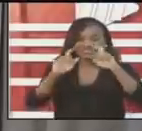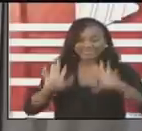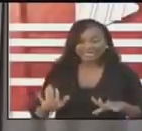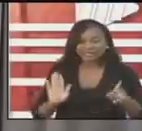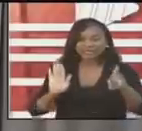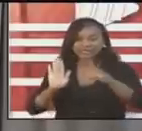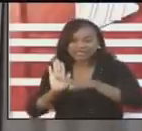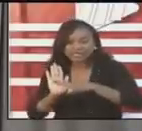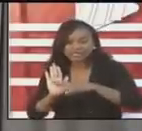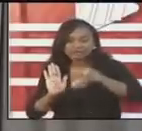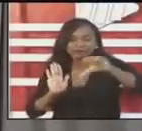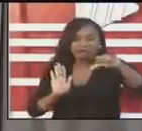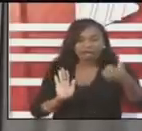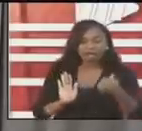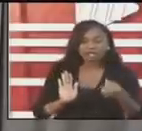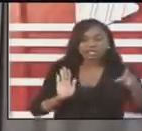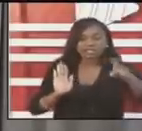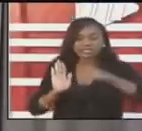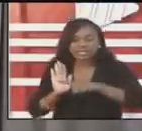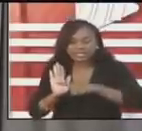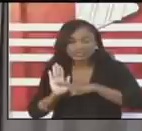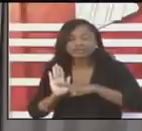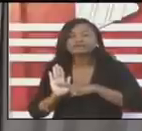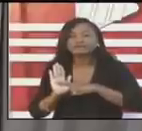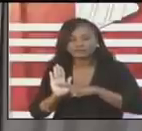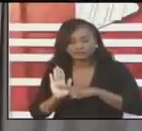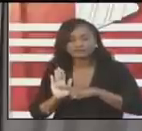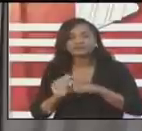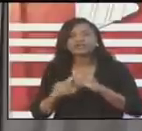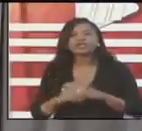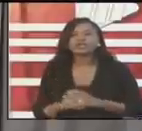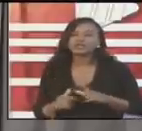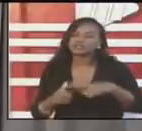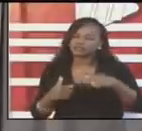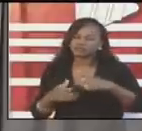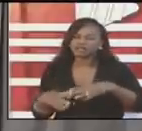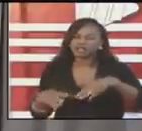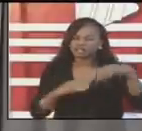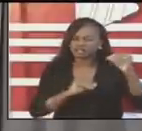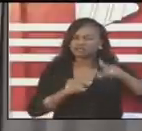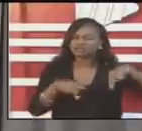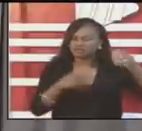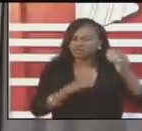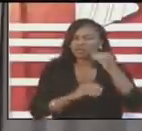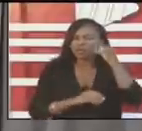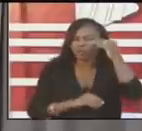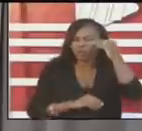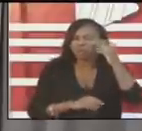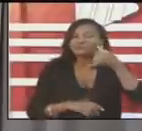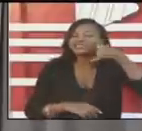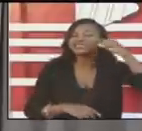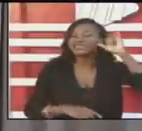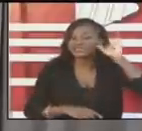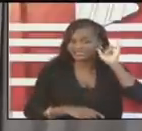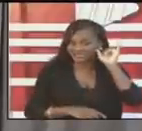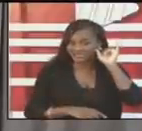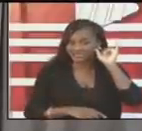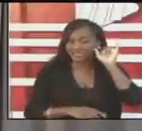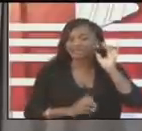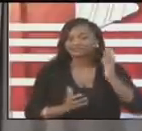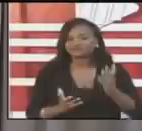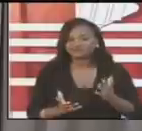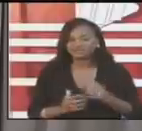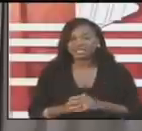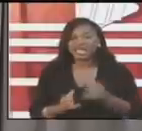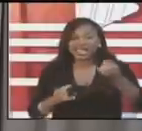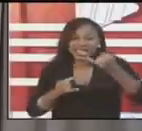allowed, the last 2 persons out of these first 6 were allowed home yesterday, which was slightly, the